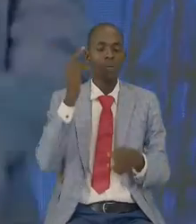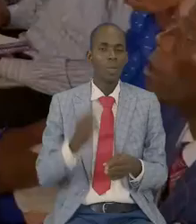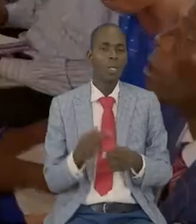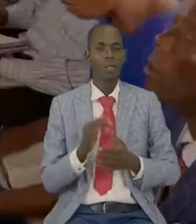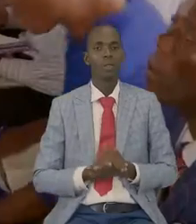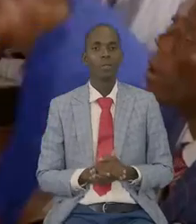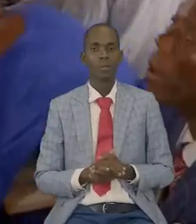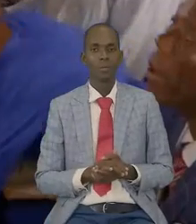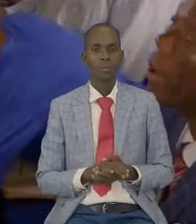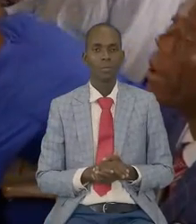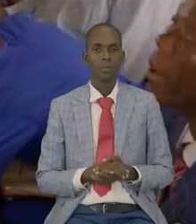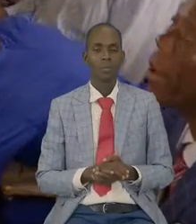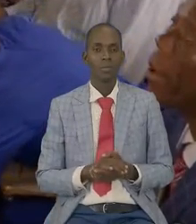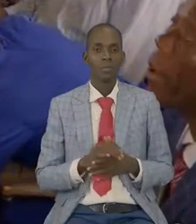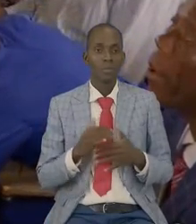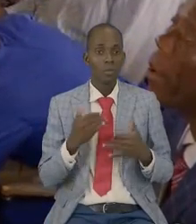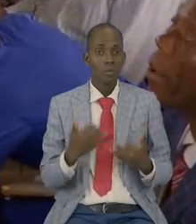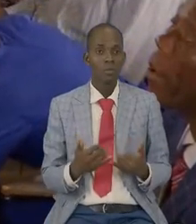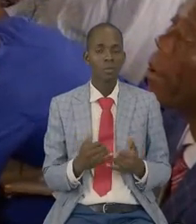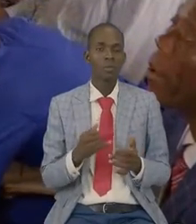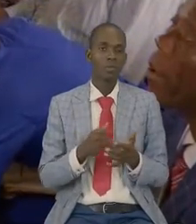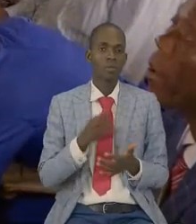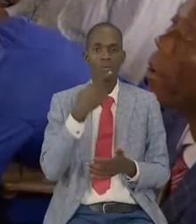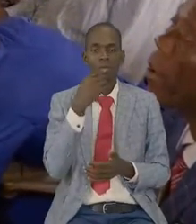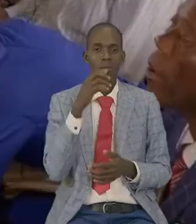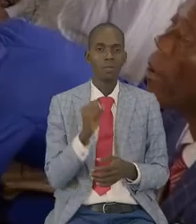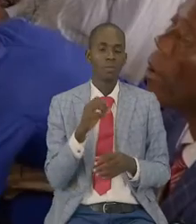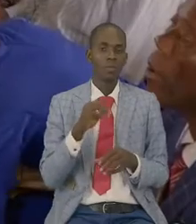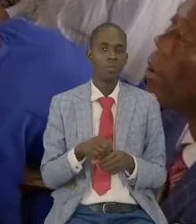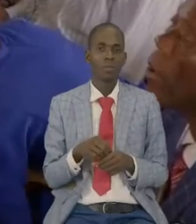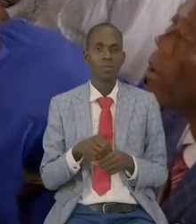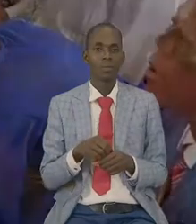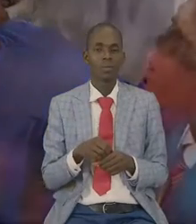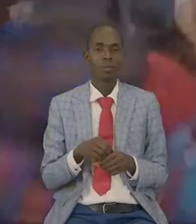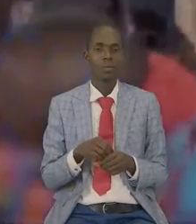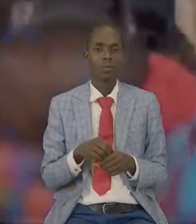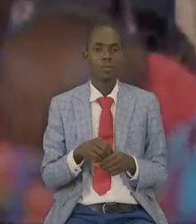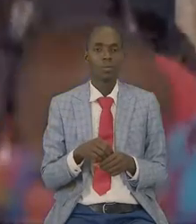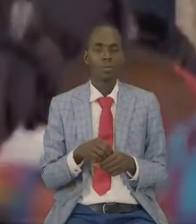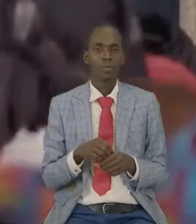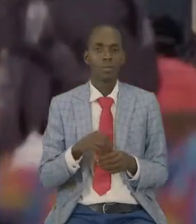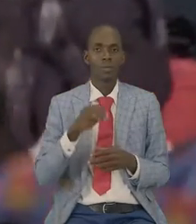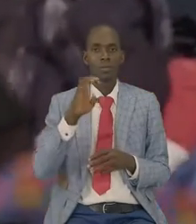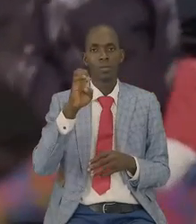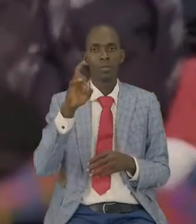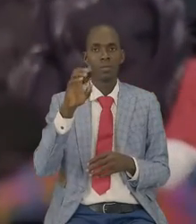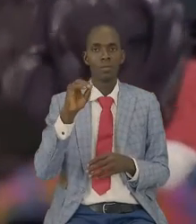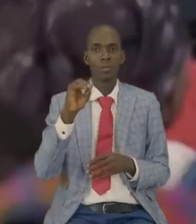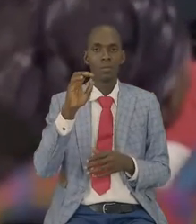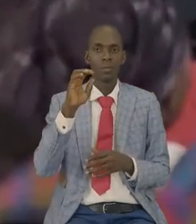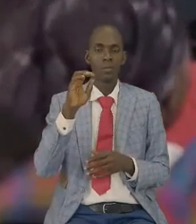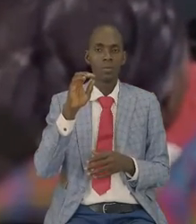Amen. Now it says in chapter 10 of